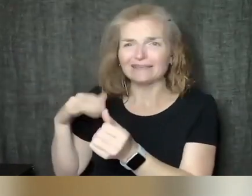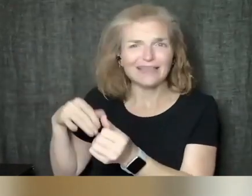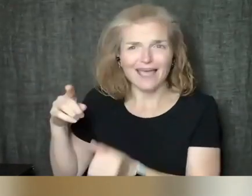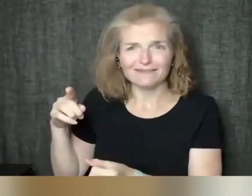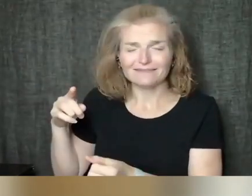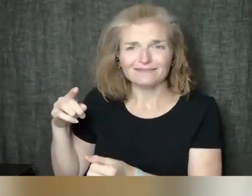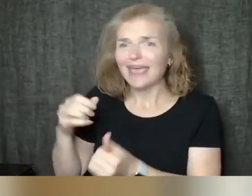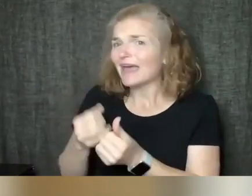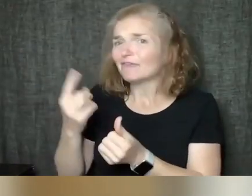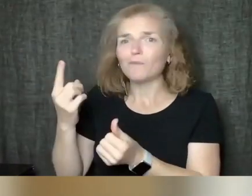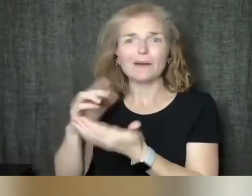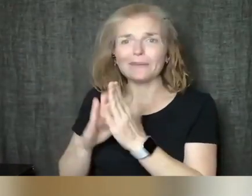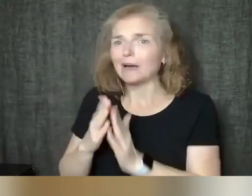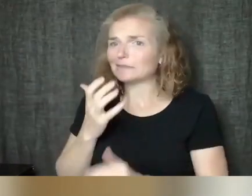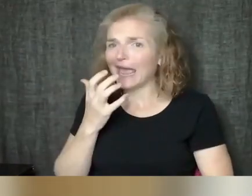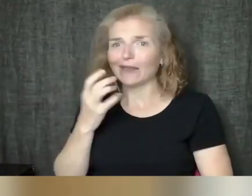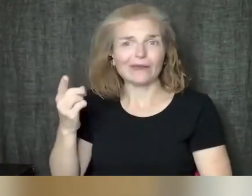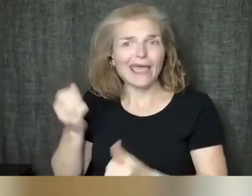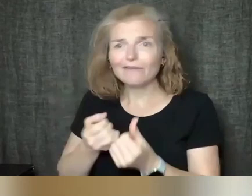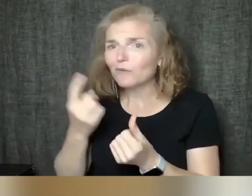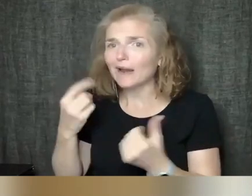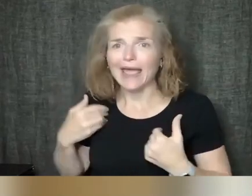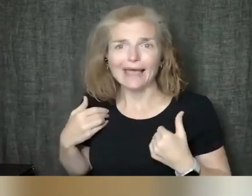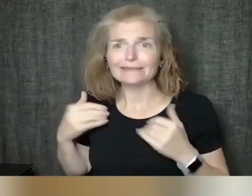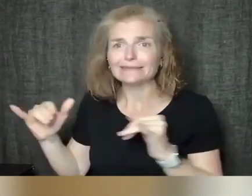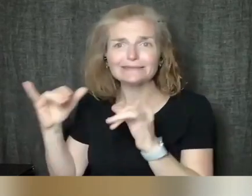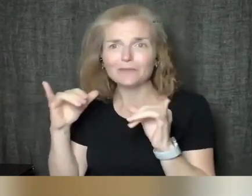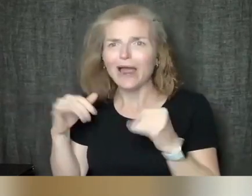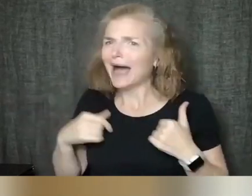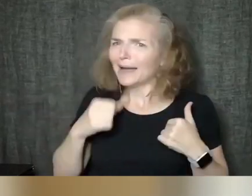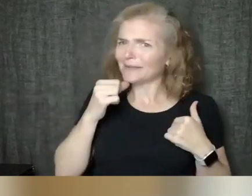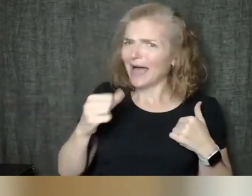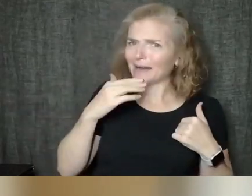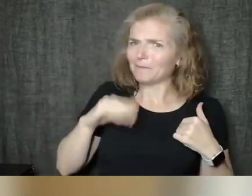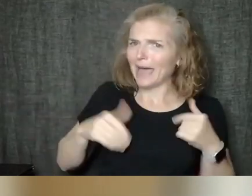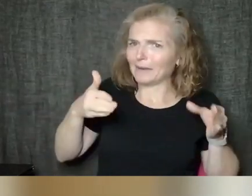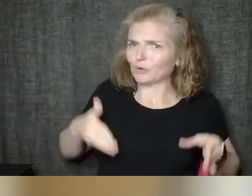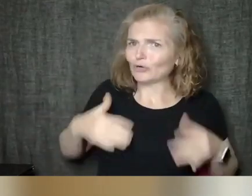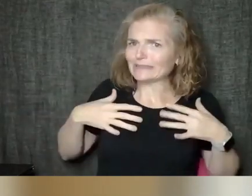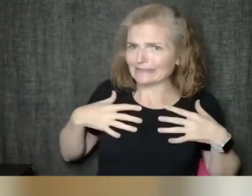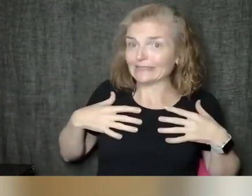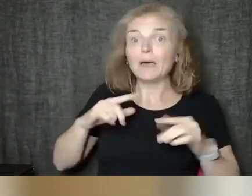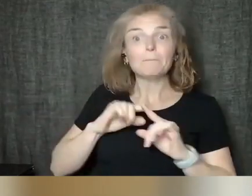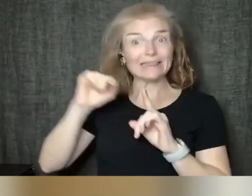angry. So it's not like I am a bad person. It's that this state